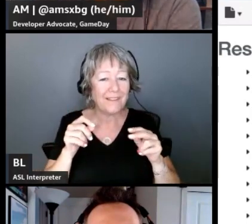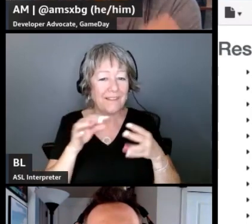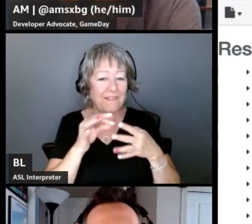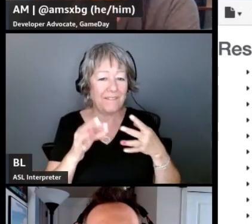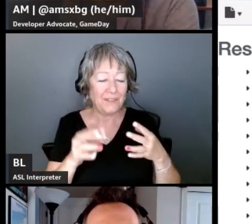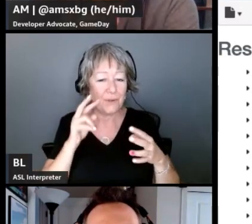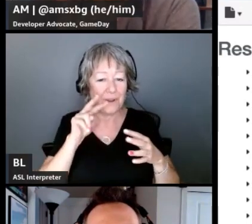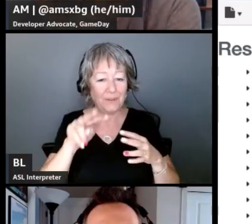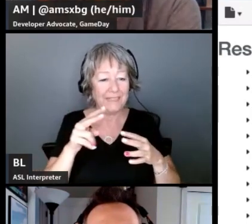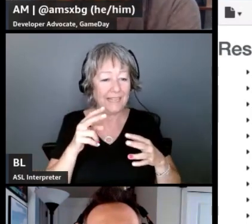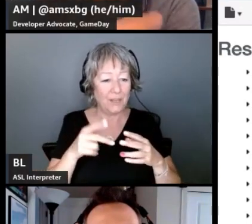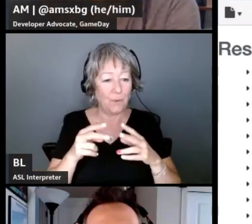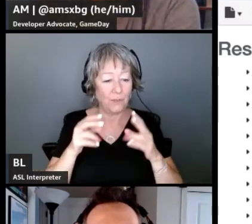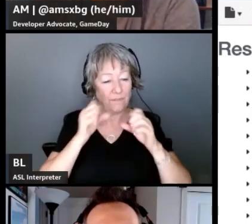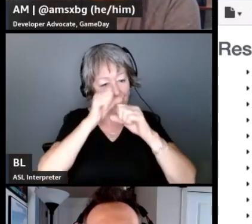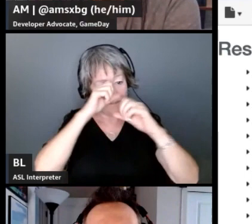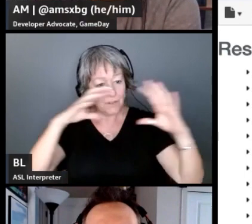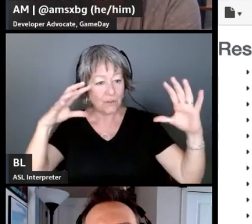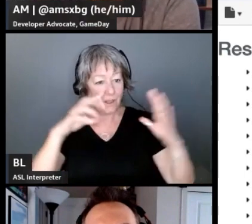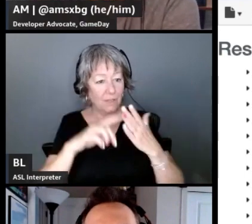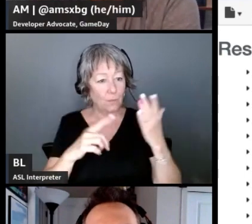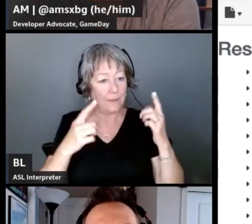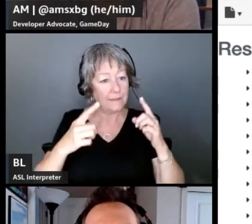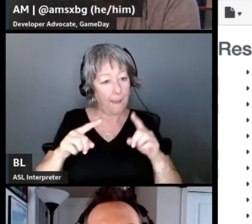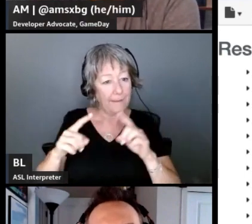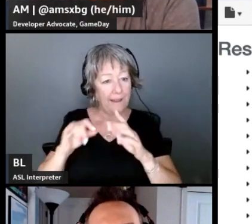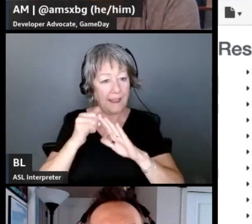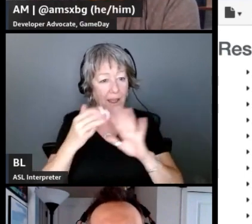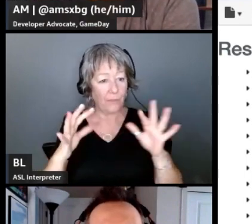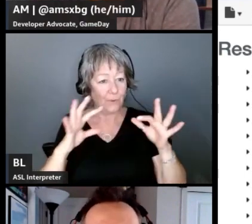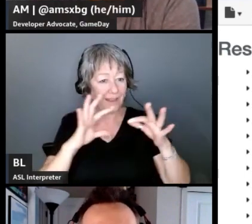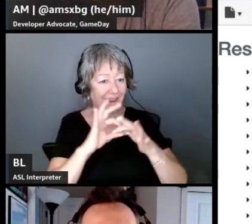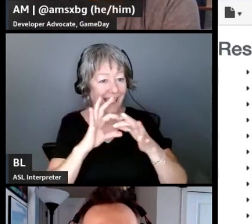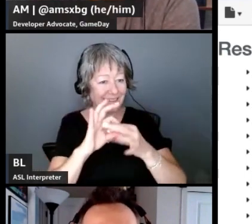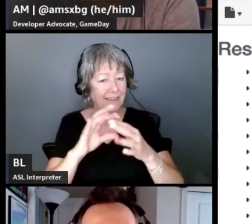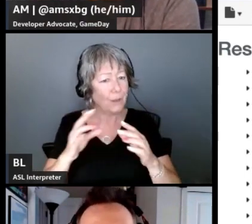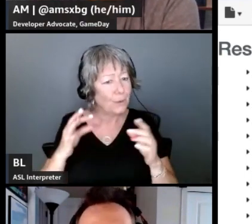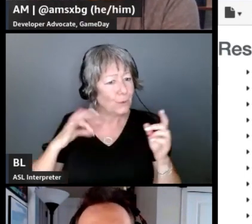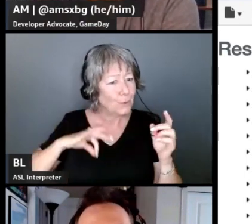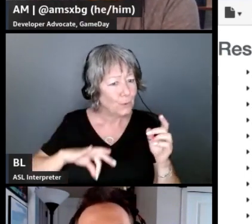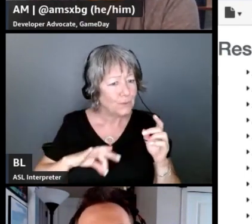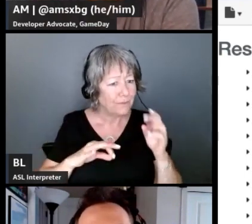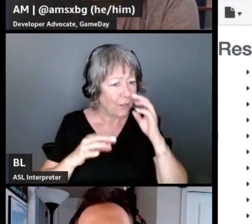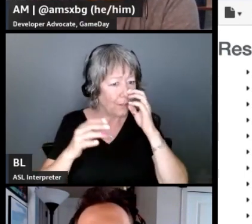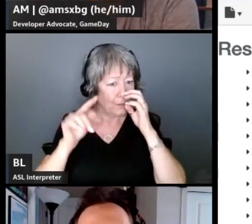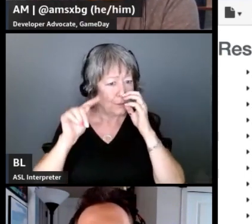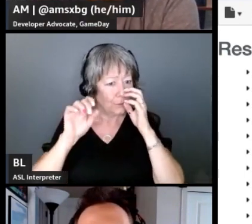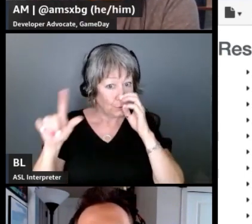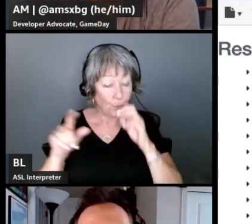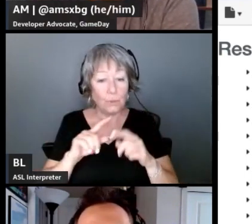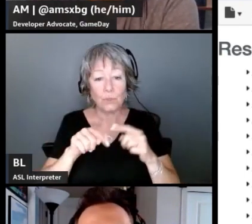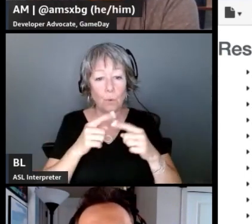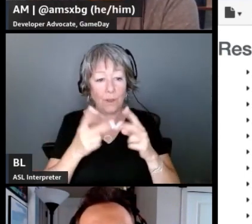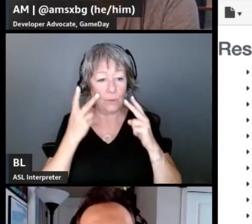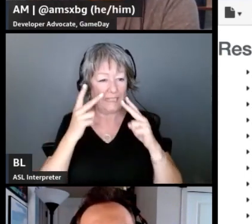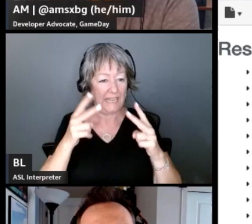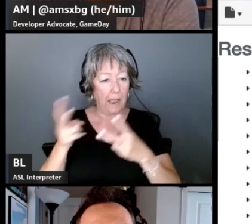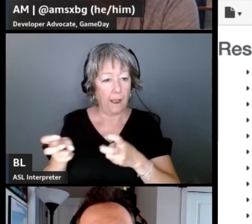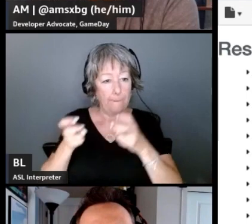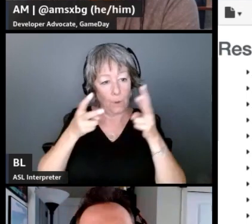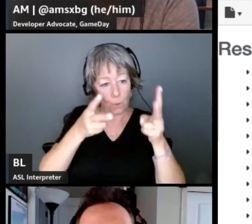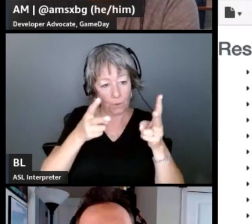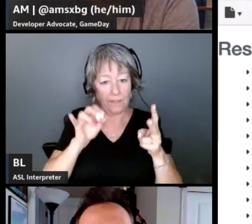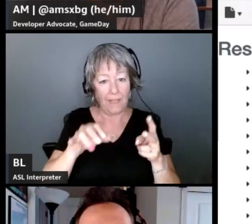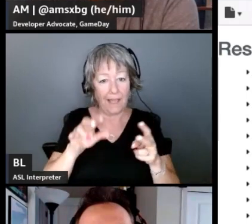stack and you want to really visualize what is happening, how they're connected. It's a pretty useful tool. So as you can see, when I just uploaded the stack, it just has a